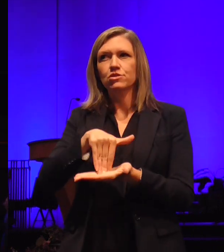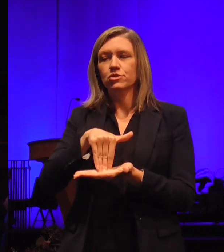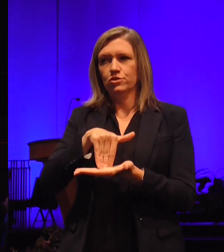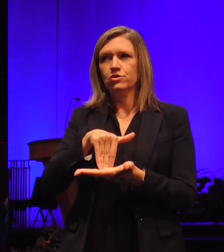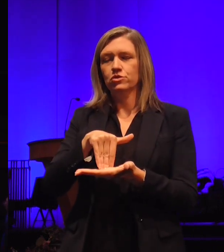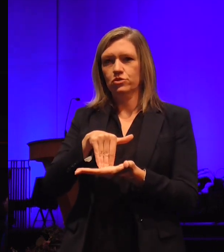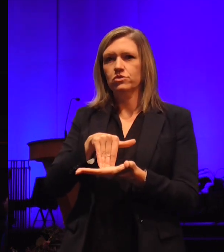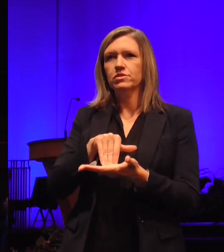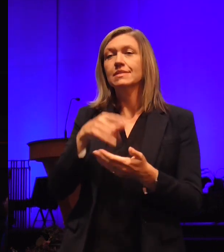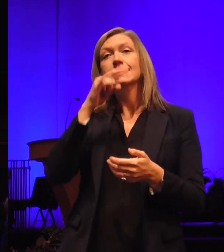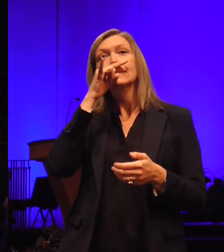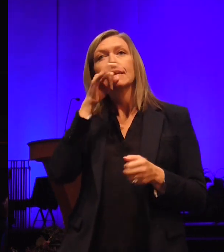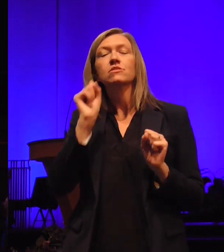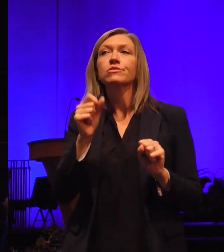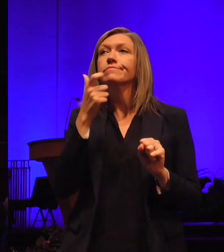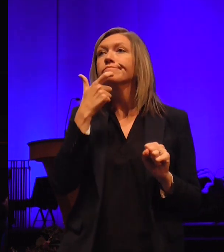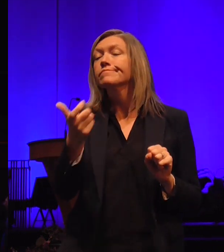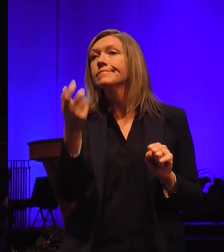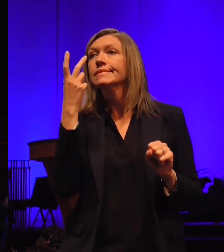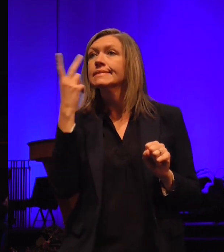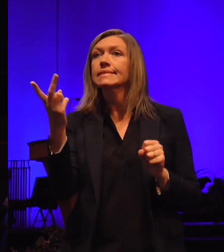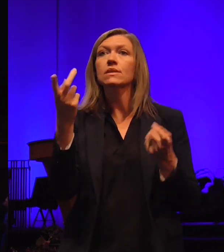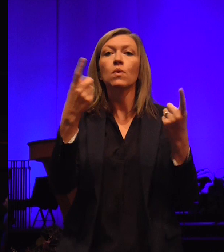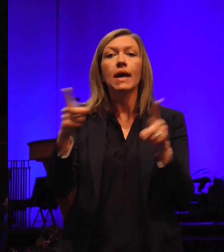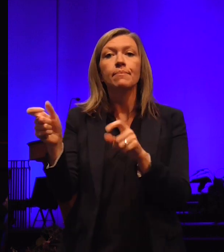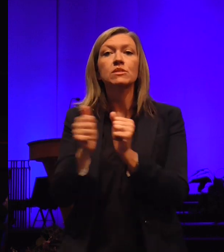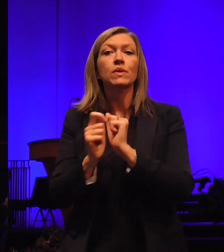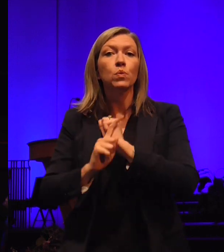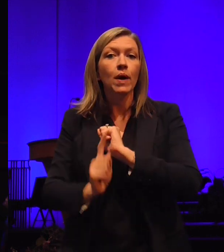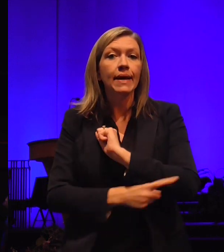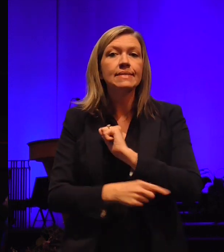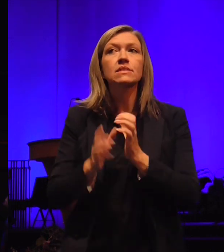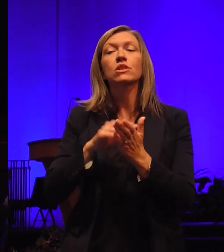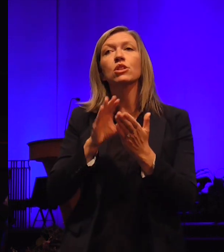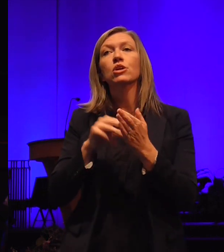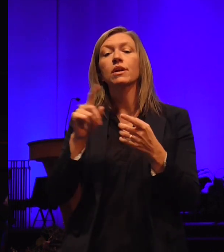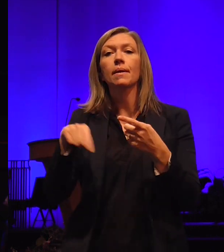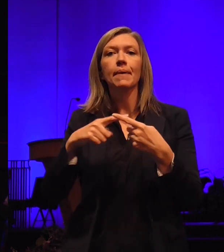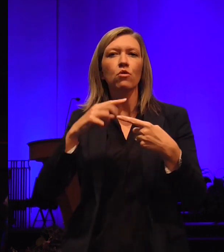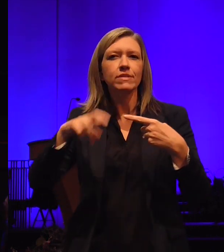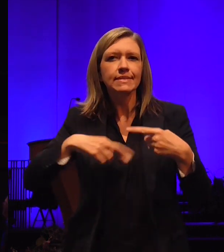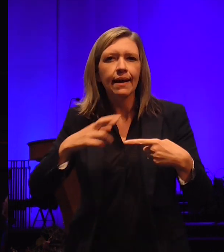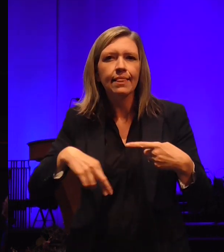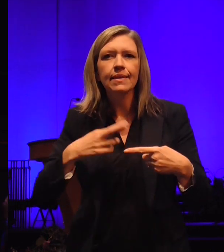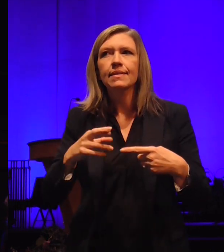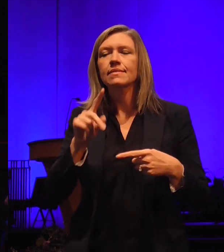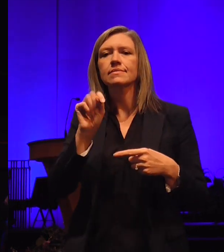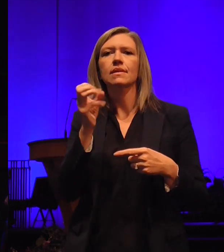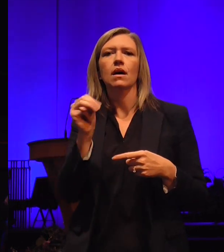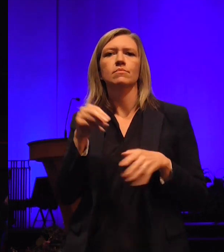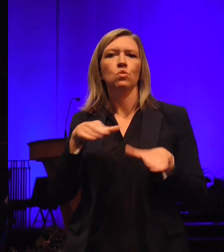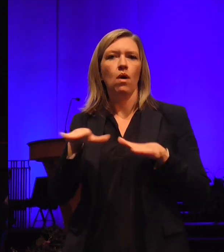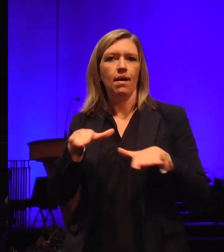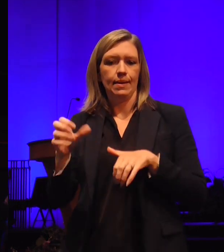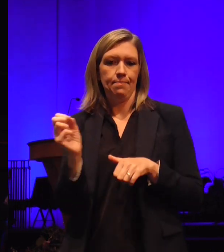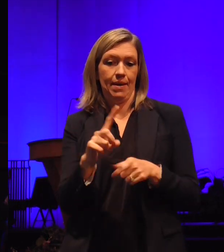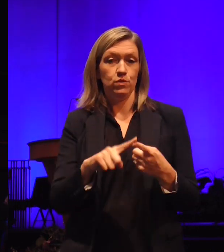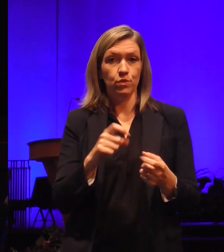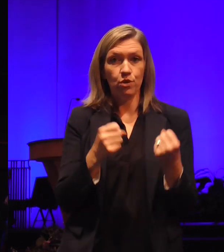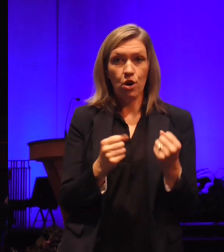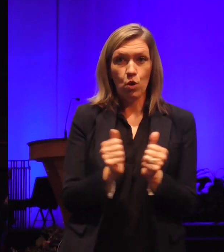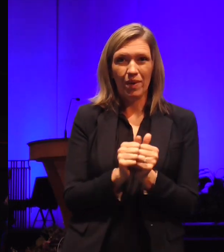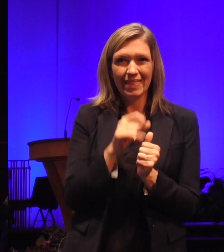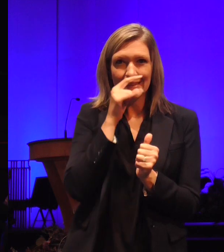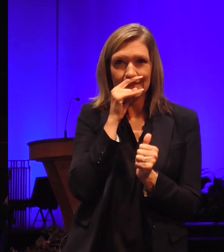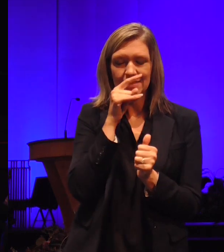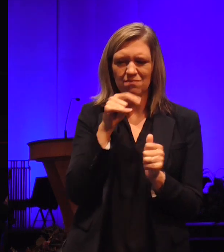And the kids got to see what happens with waste. They got to learn about recycling. And Tom is walking back to the car with the kids, and it's surrounded